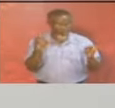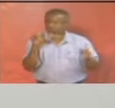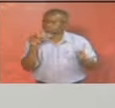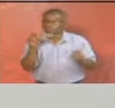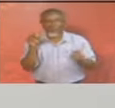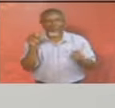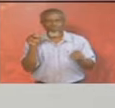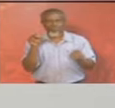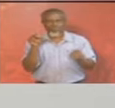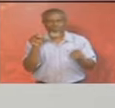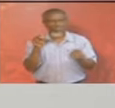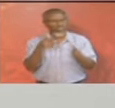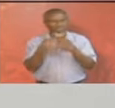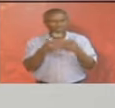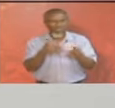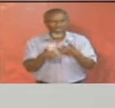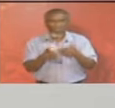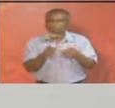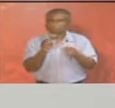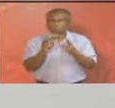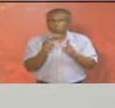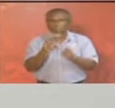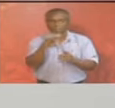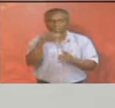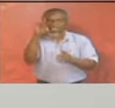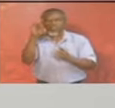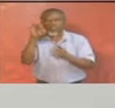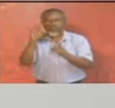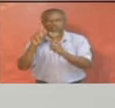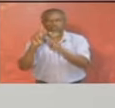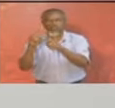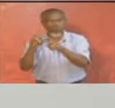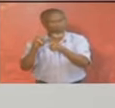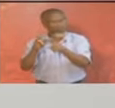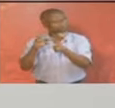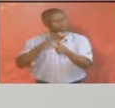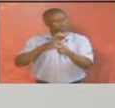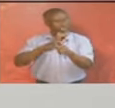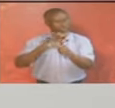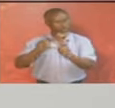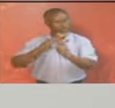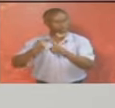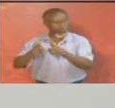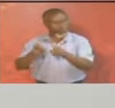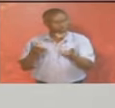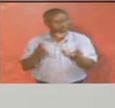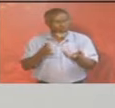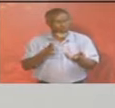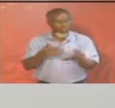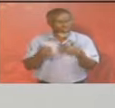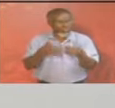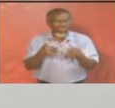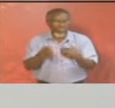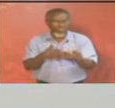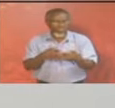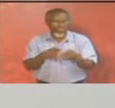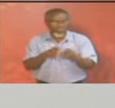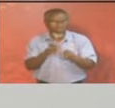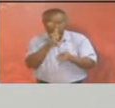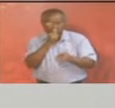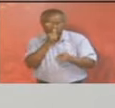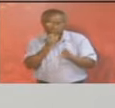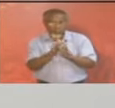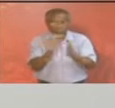component of the healthcare system you choose to access, please continue to do so in a regular and routine manner, because it's going to help